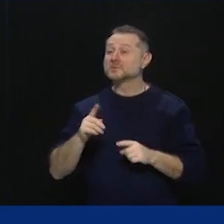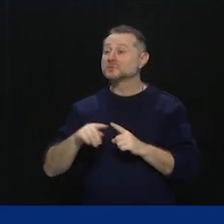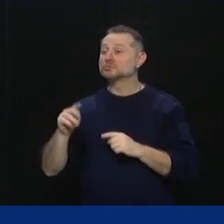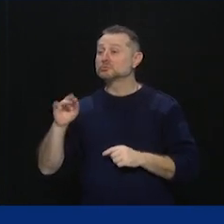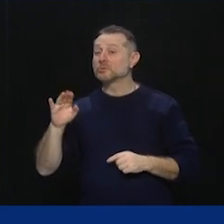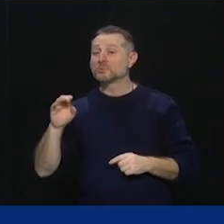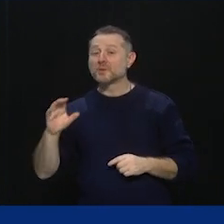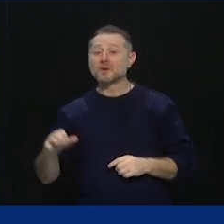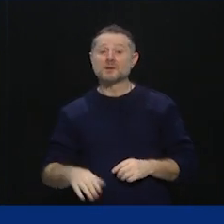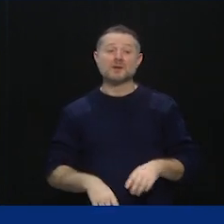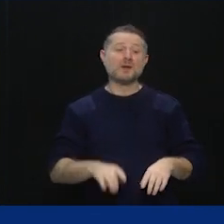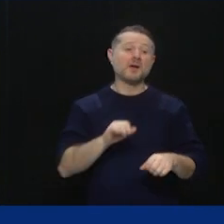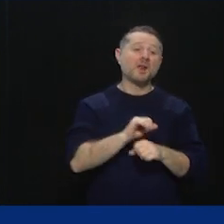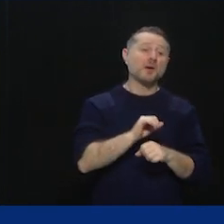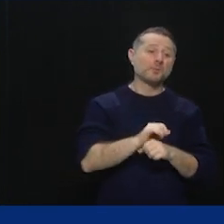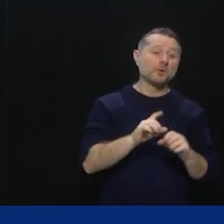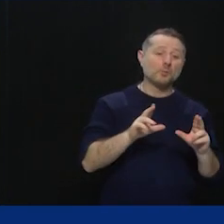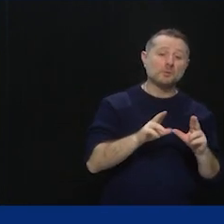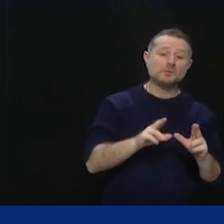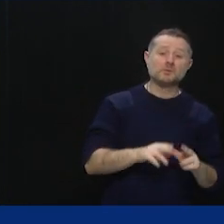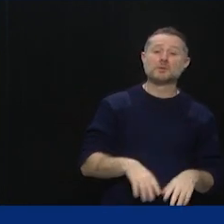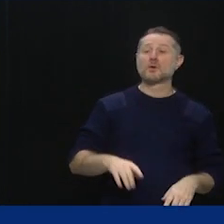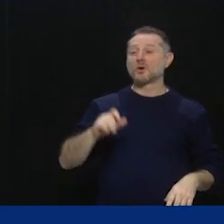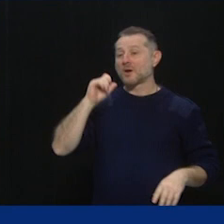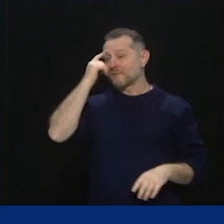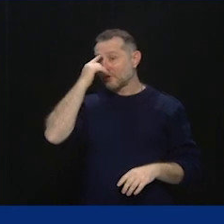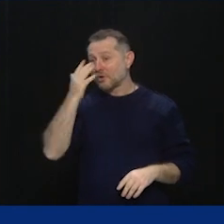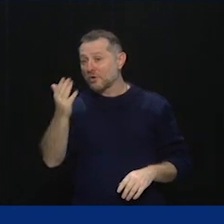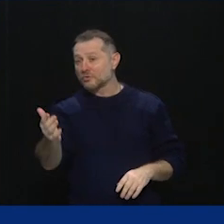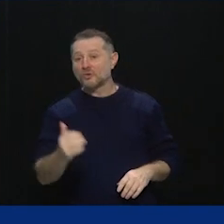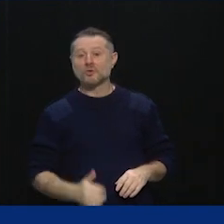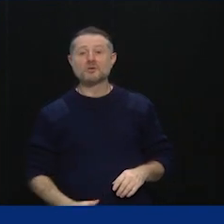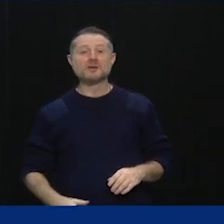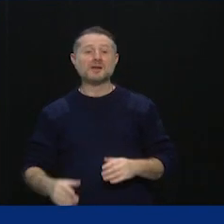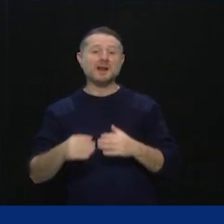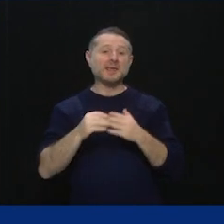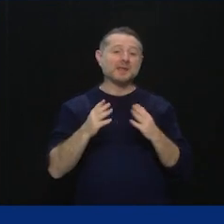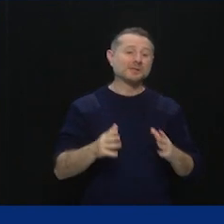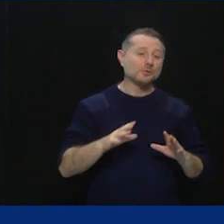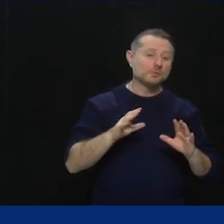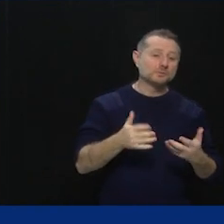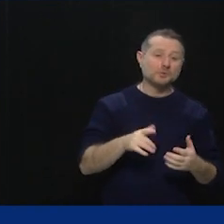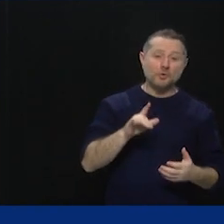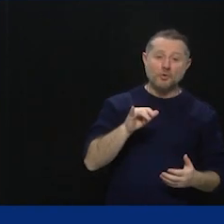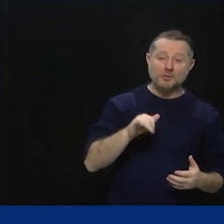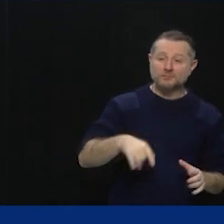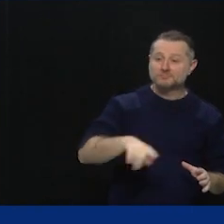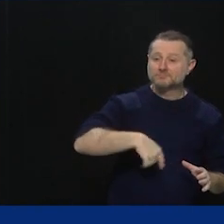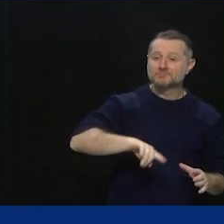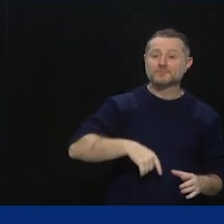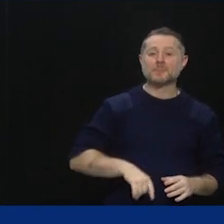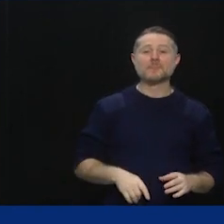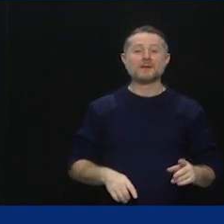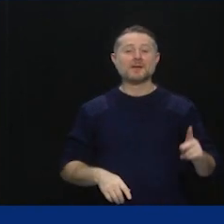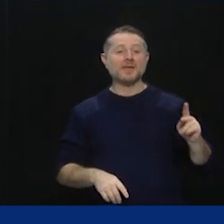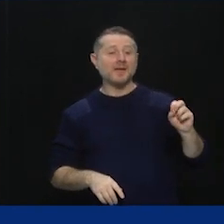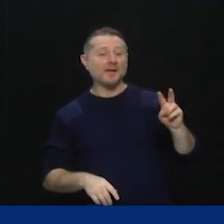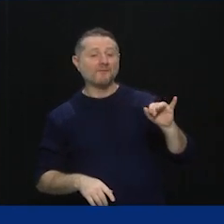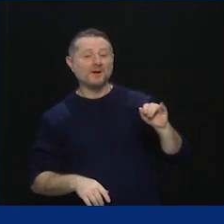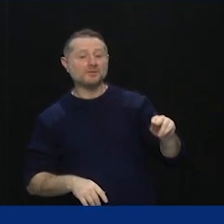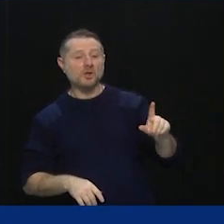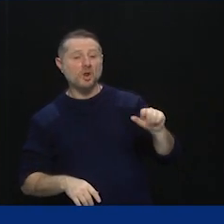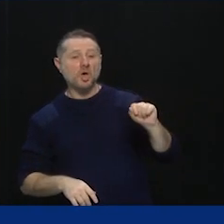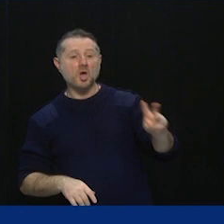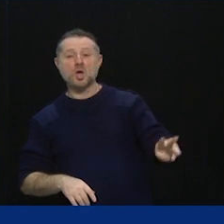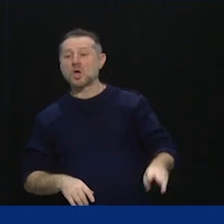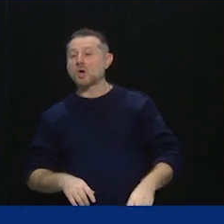looking at leaders in Long Island, leaders like Kevin Law, Matthew, who have said repeatedly,